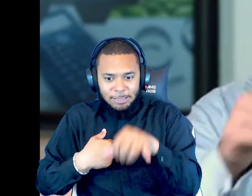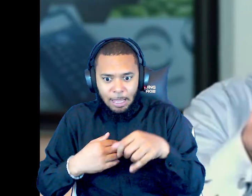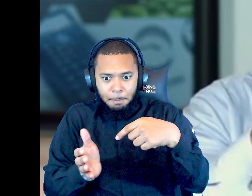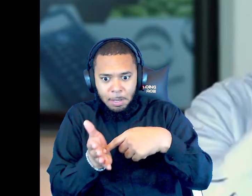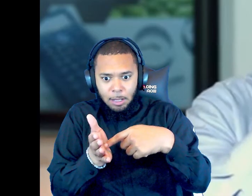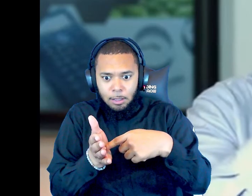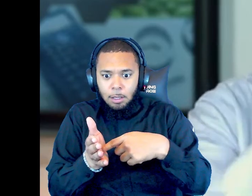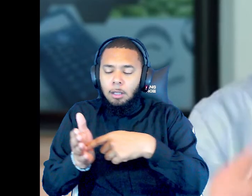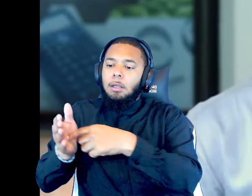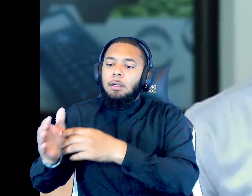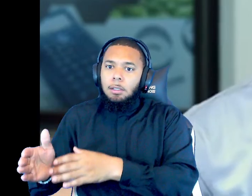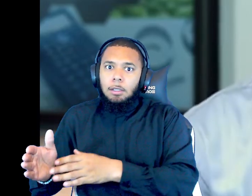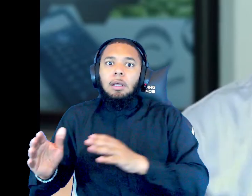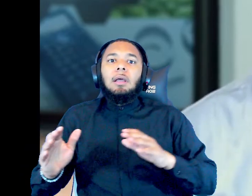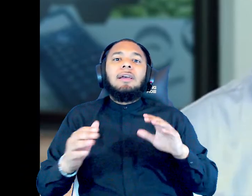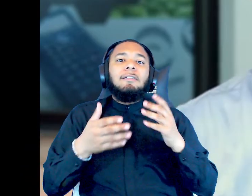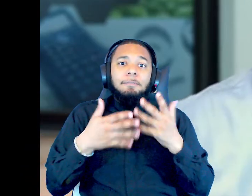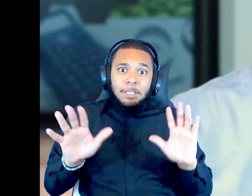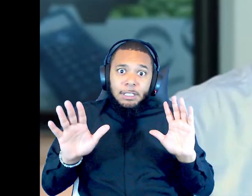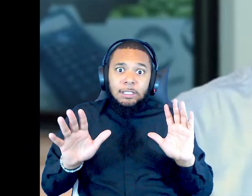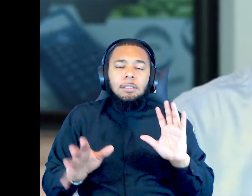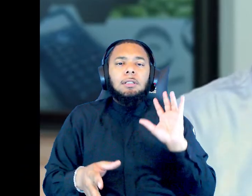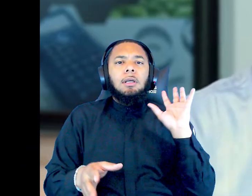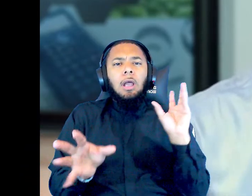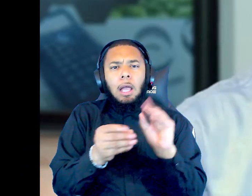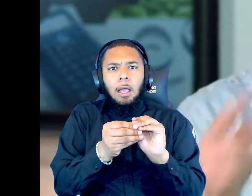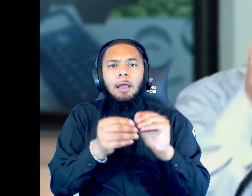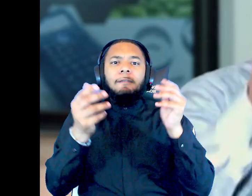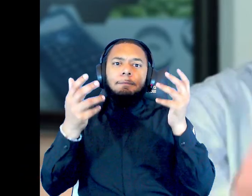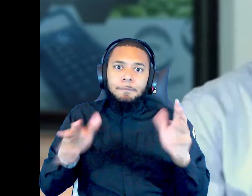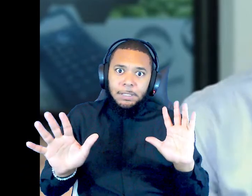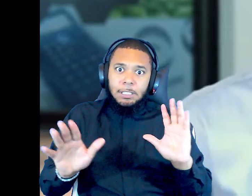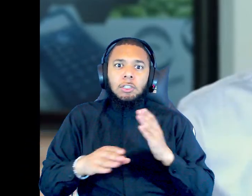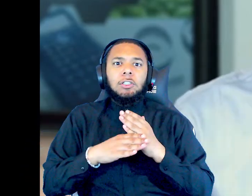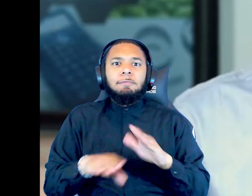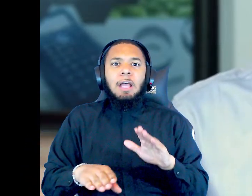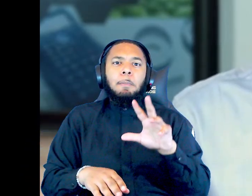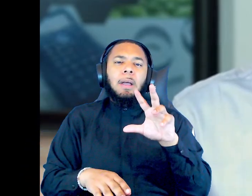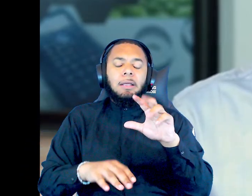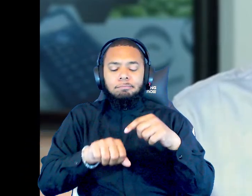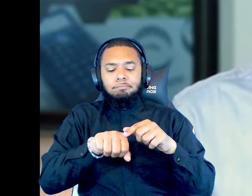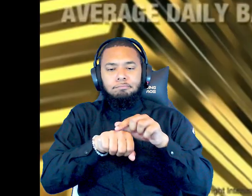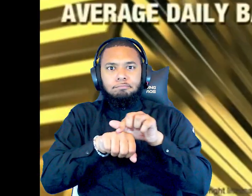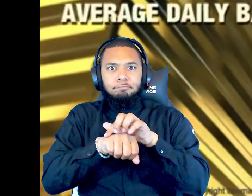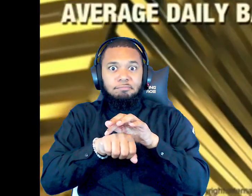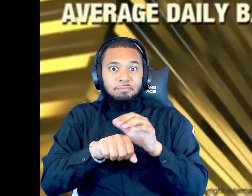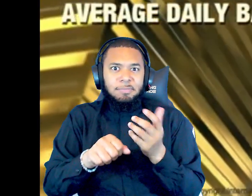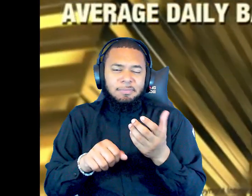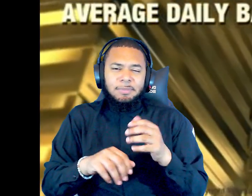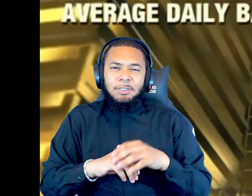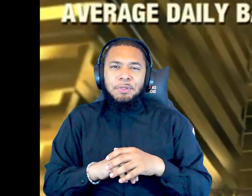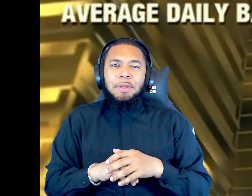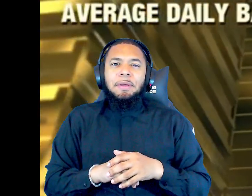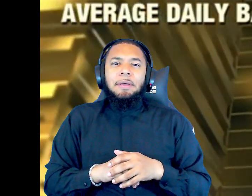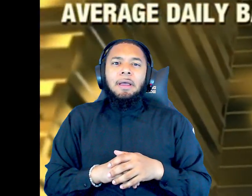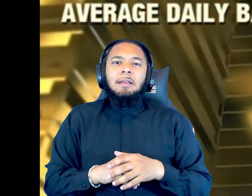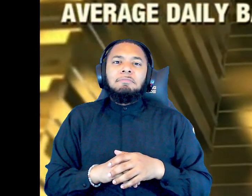the knuckle crevice trick that we just talked about. Have a great day.